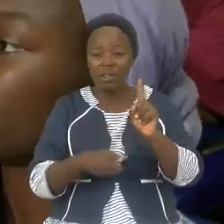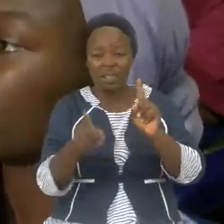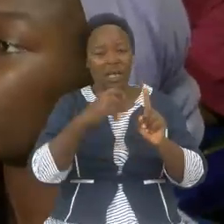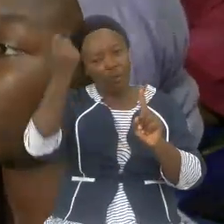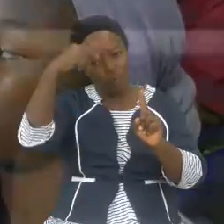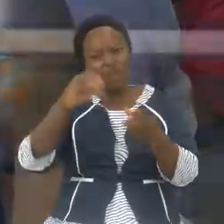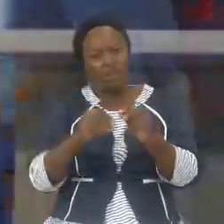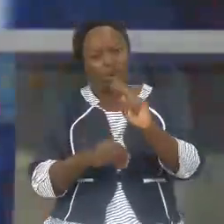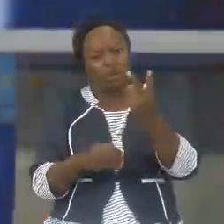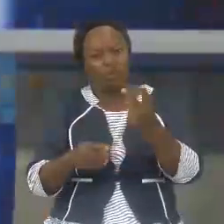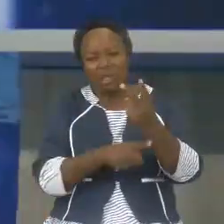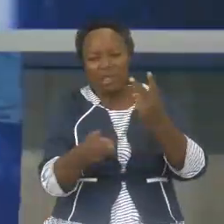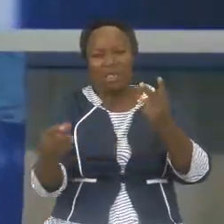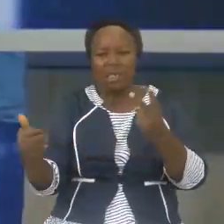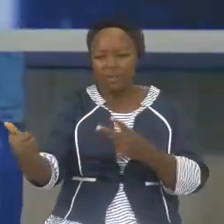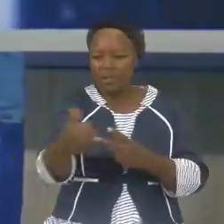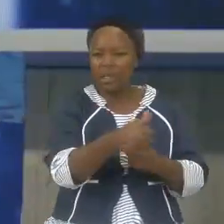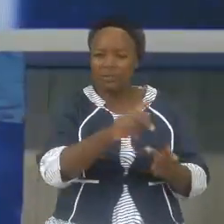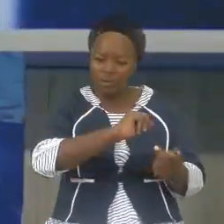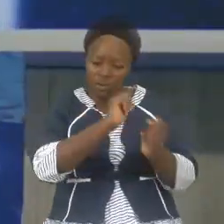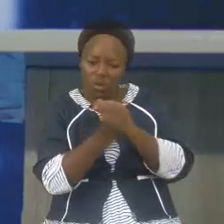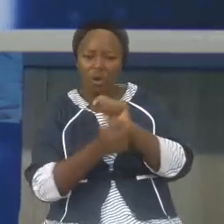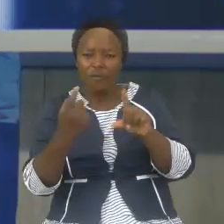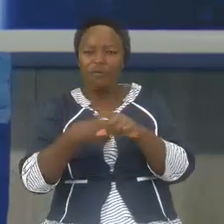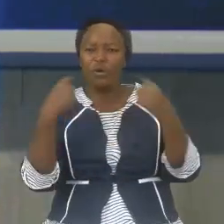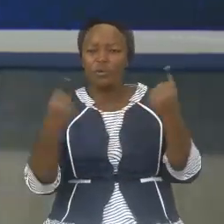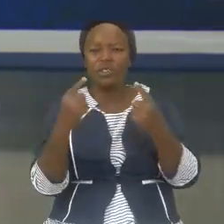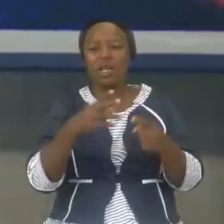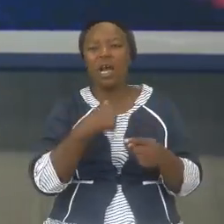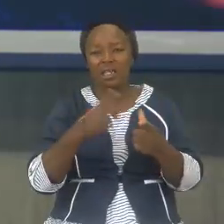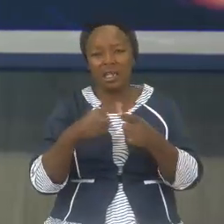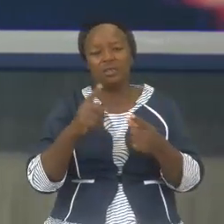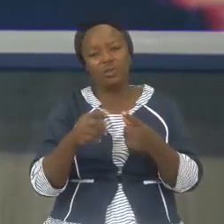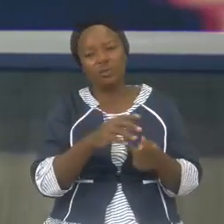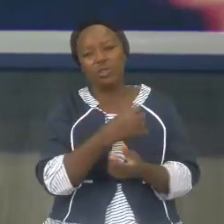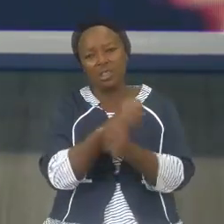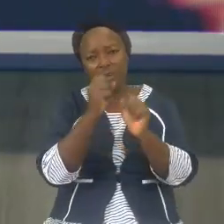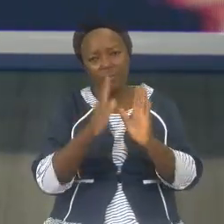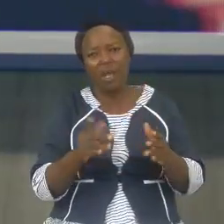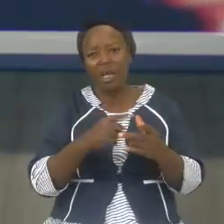themselves turn from sin unto the Savior. And then what they have